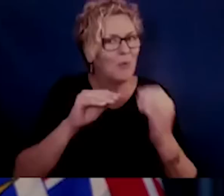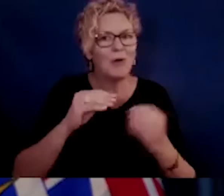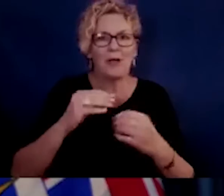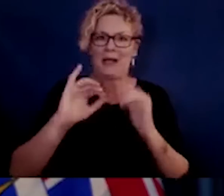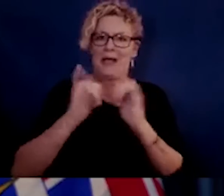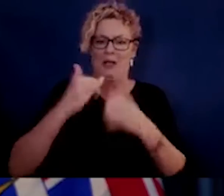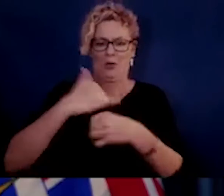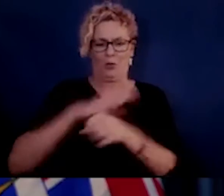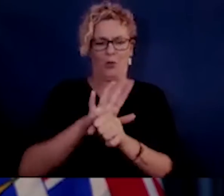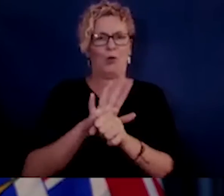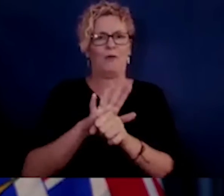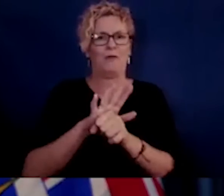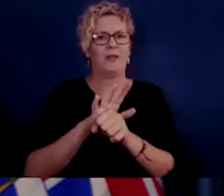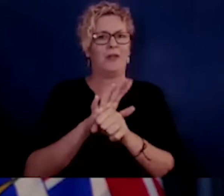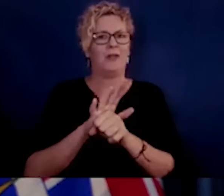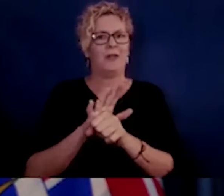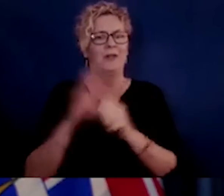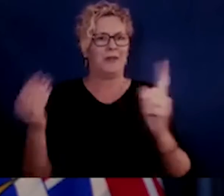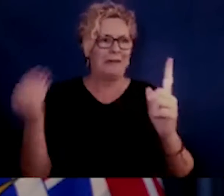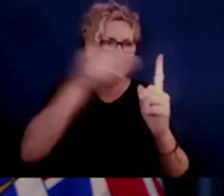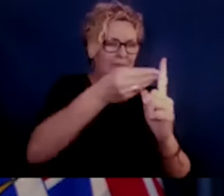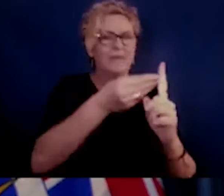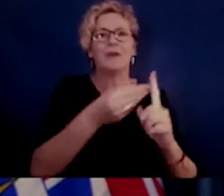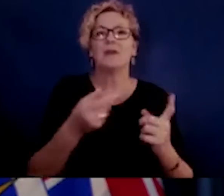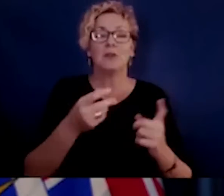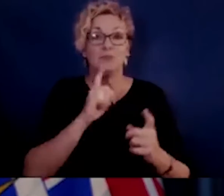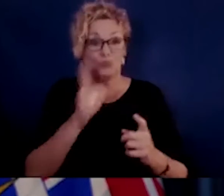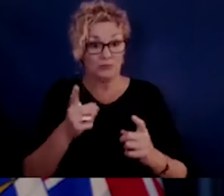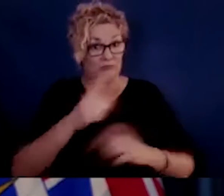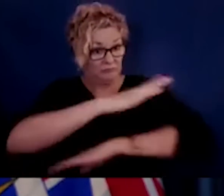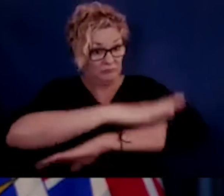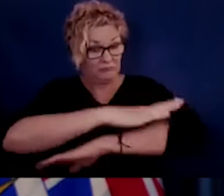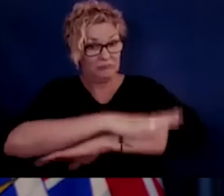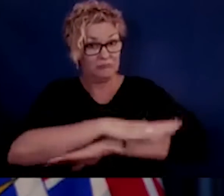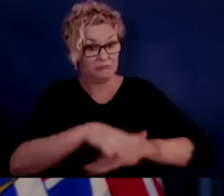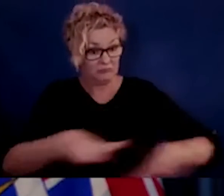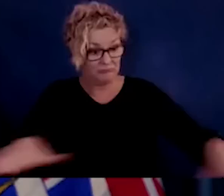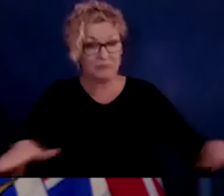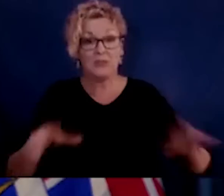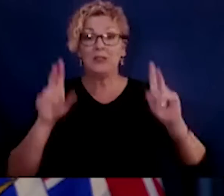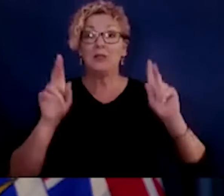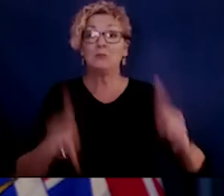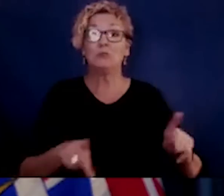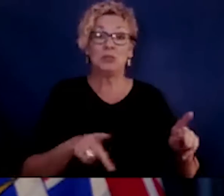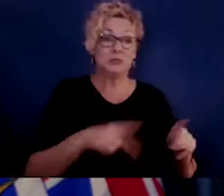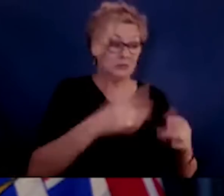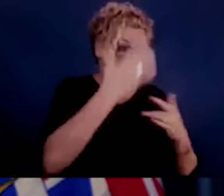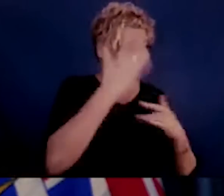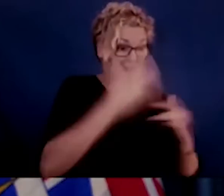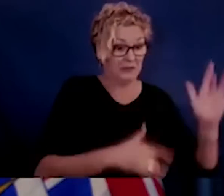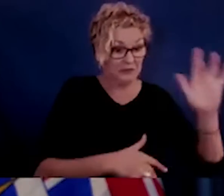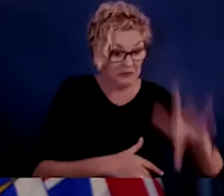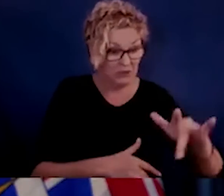has virus on it, it can get into our system if we rub our eyes or we put our hands that are contaminated